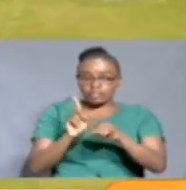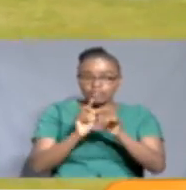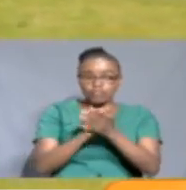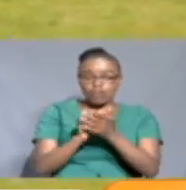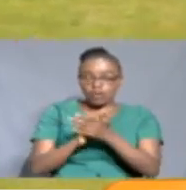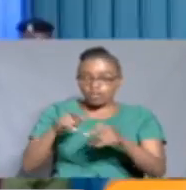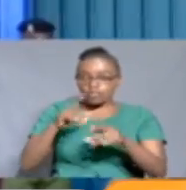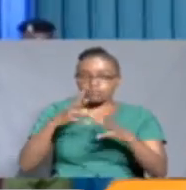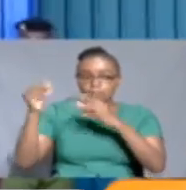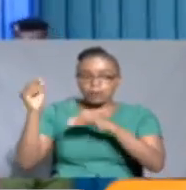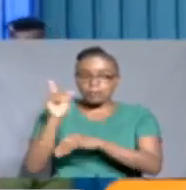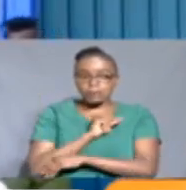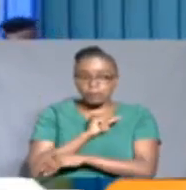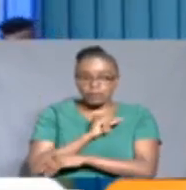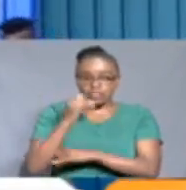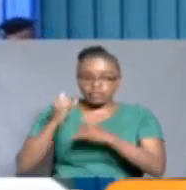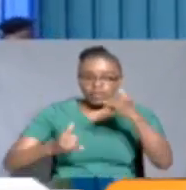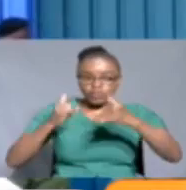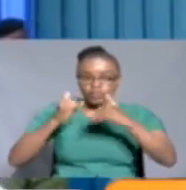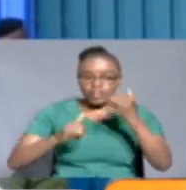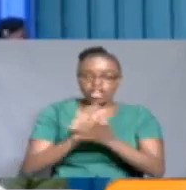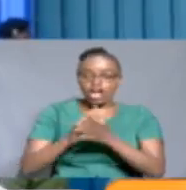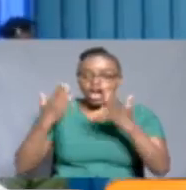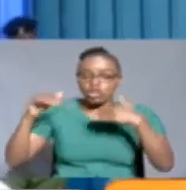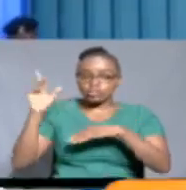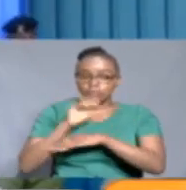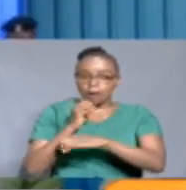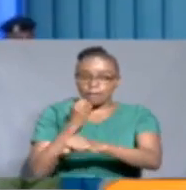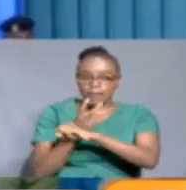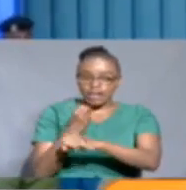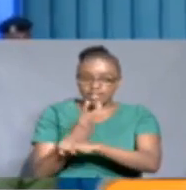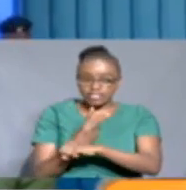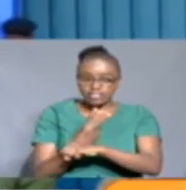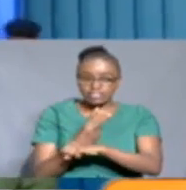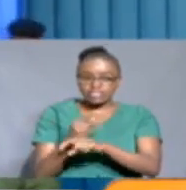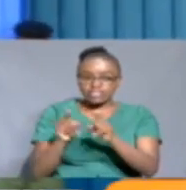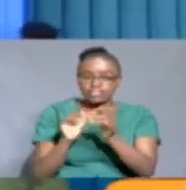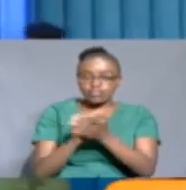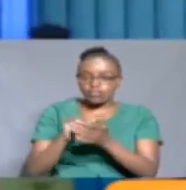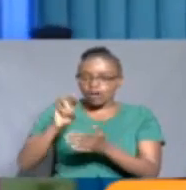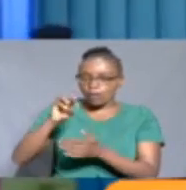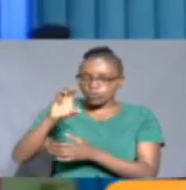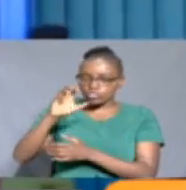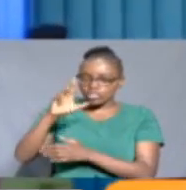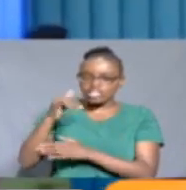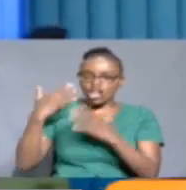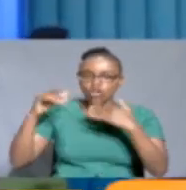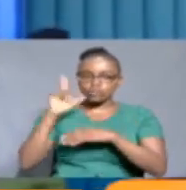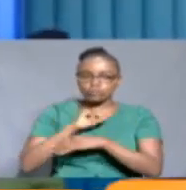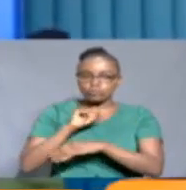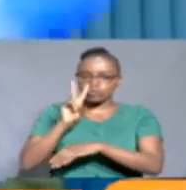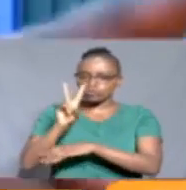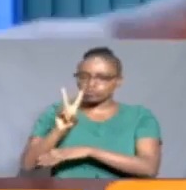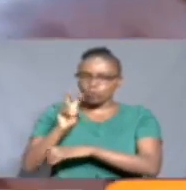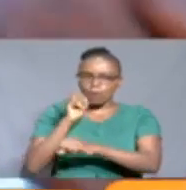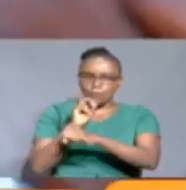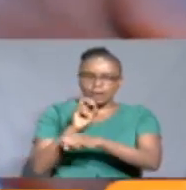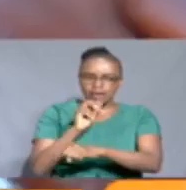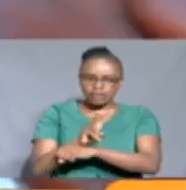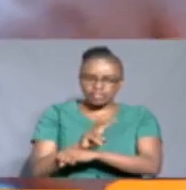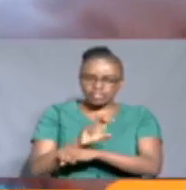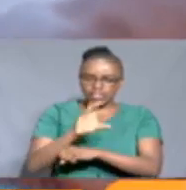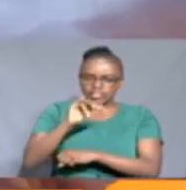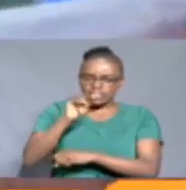orders in the dying stages of the game. That's not a penalty. And the Mushiri, two penalties. CD,